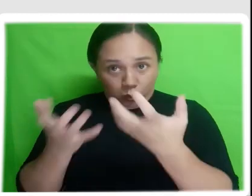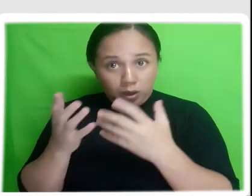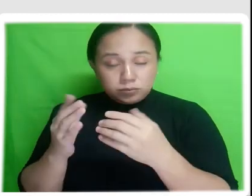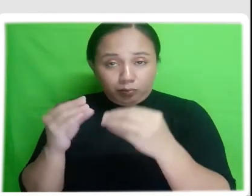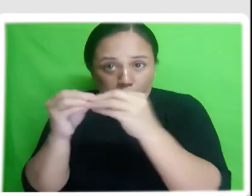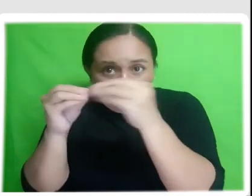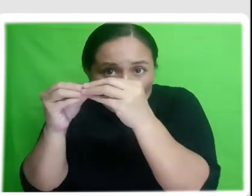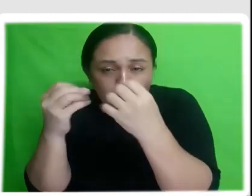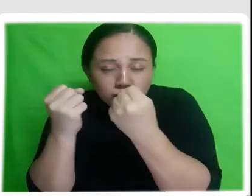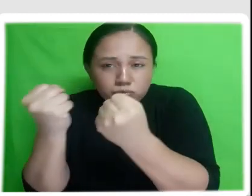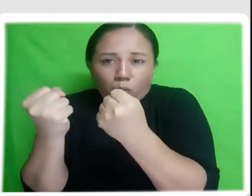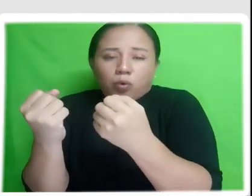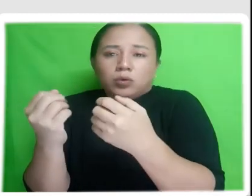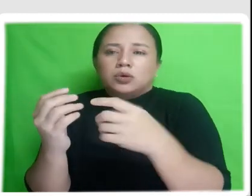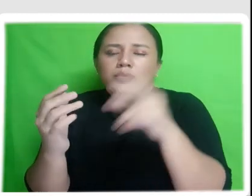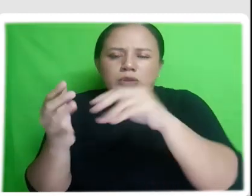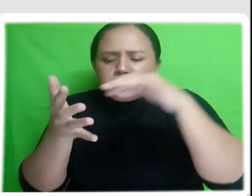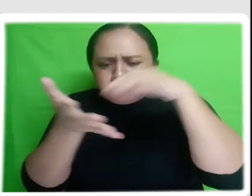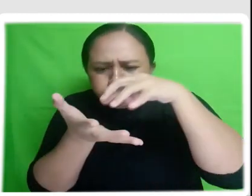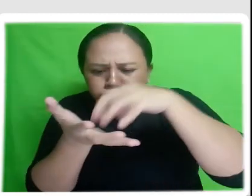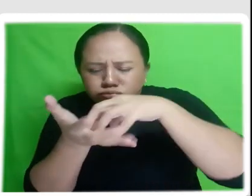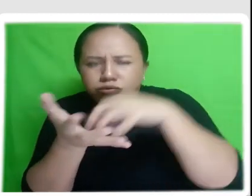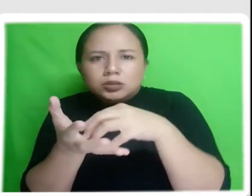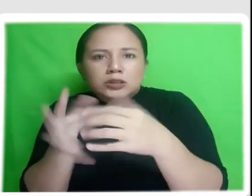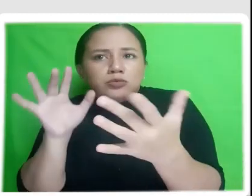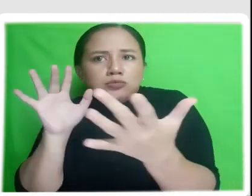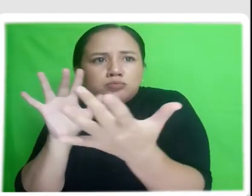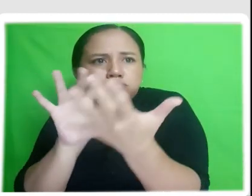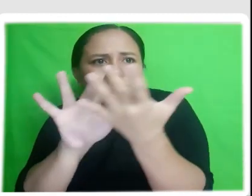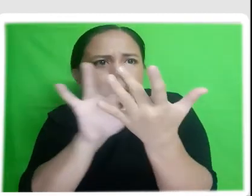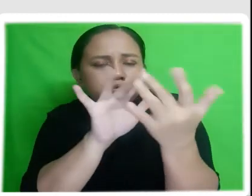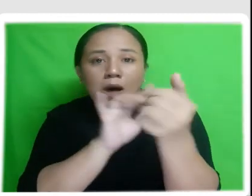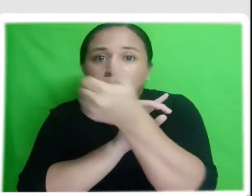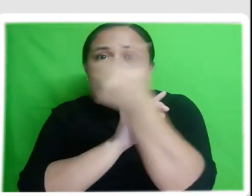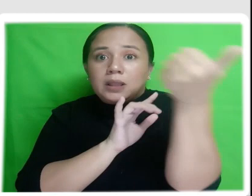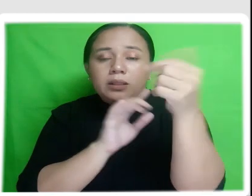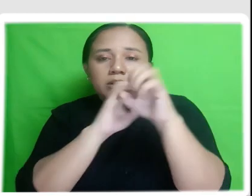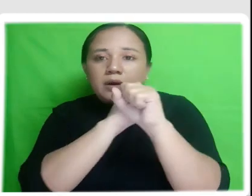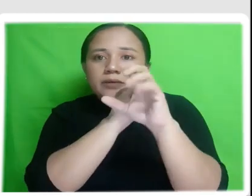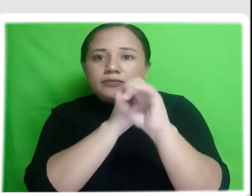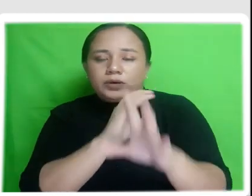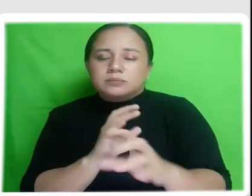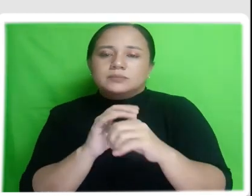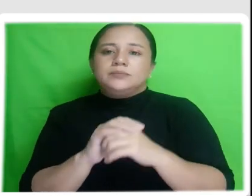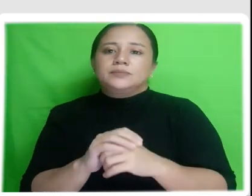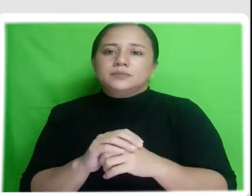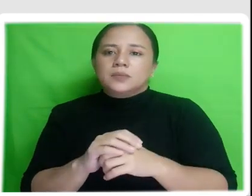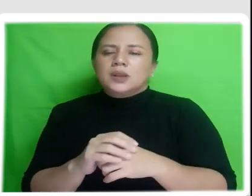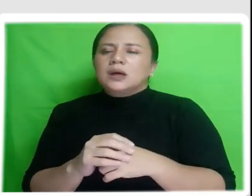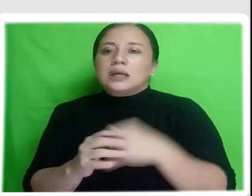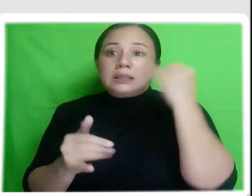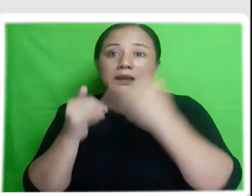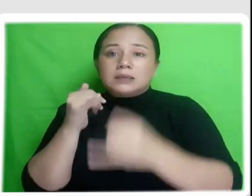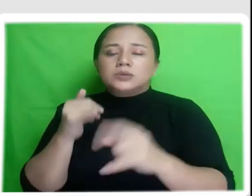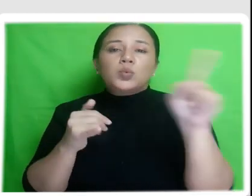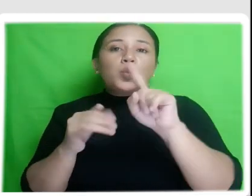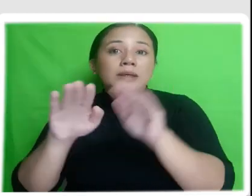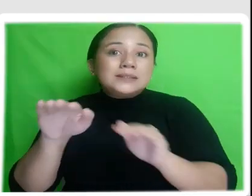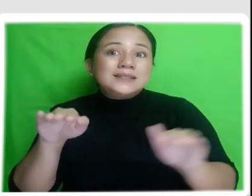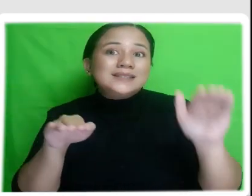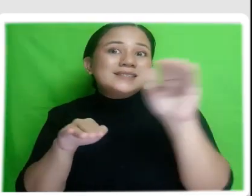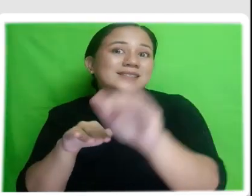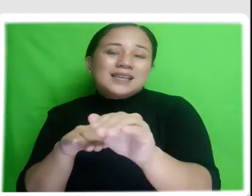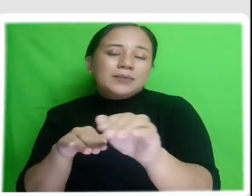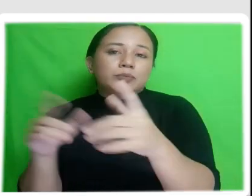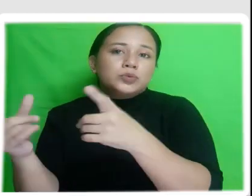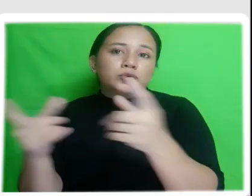to study, you have to link with other advocates. And finally, what steps will you take to make